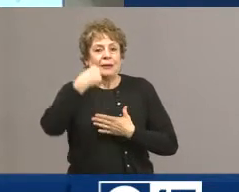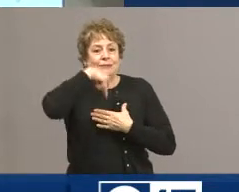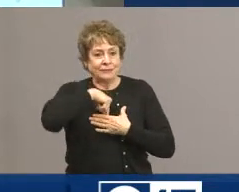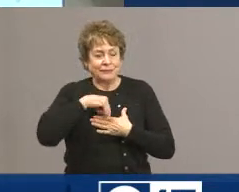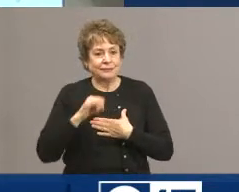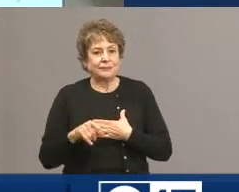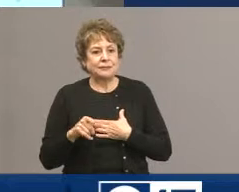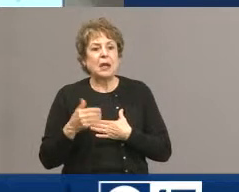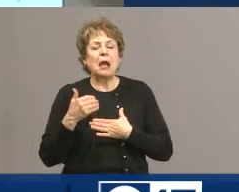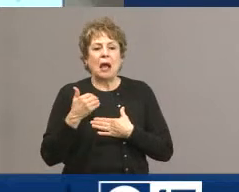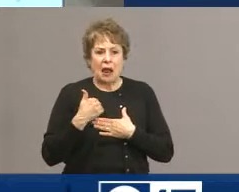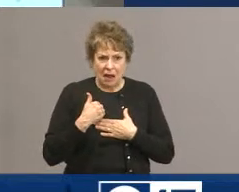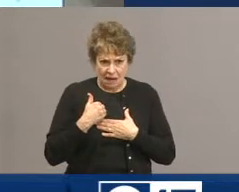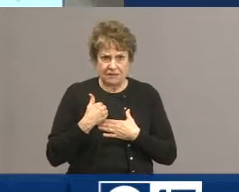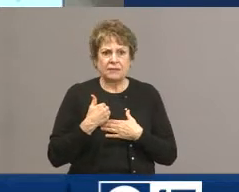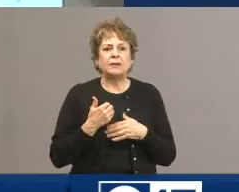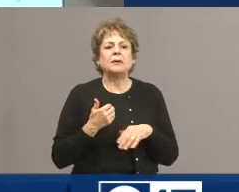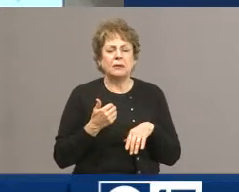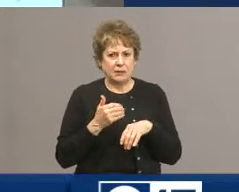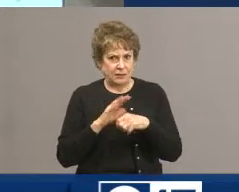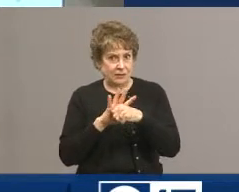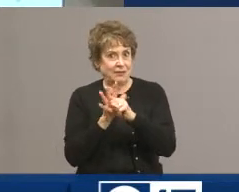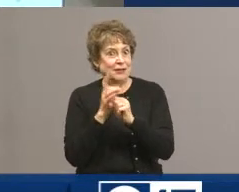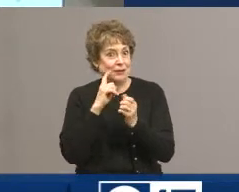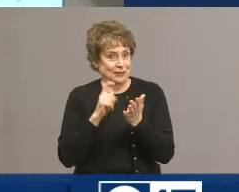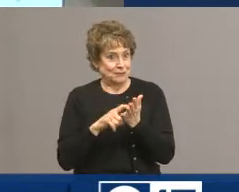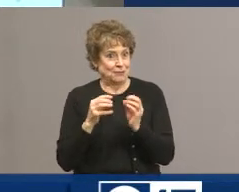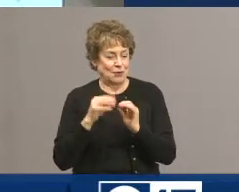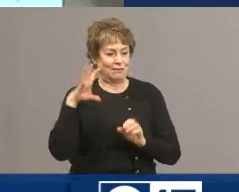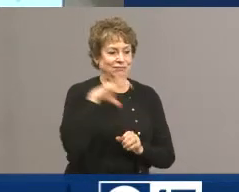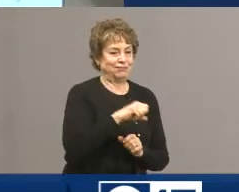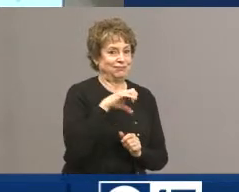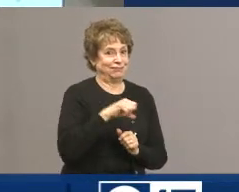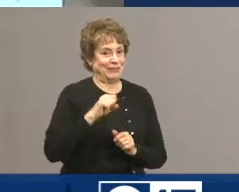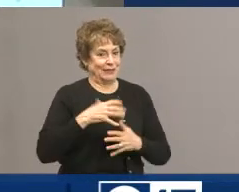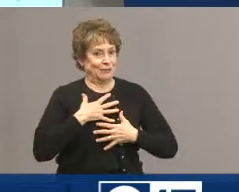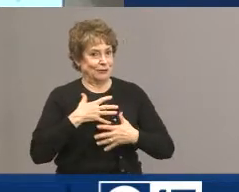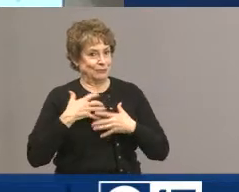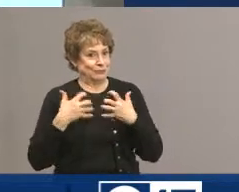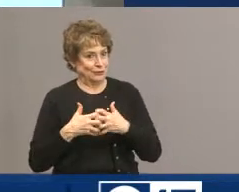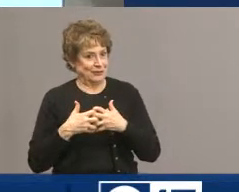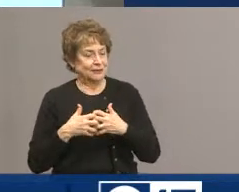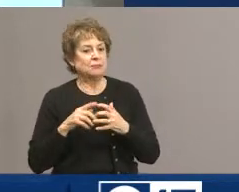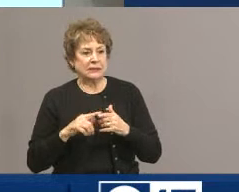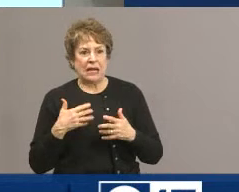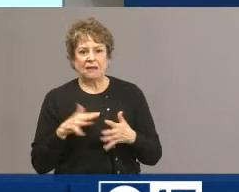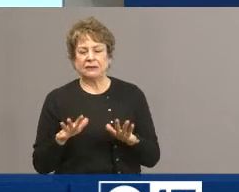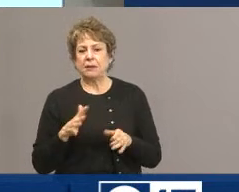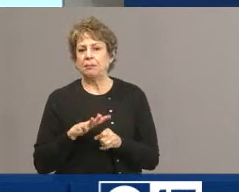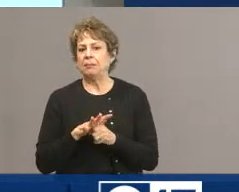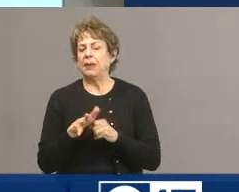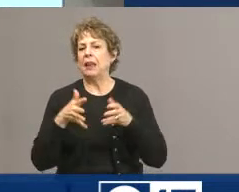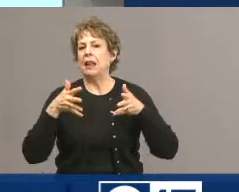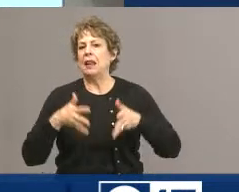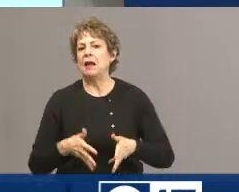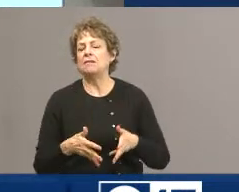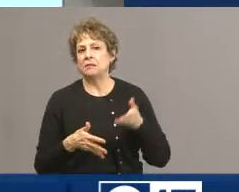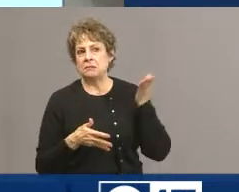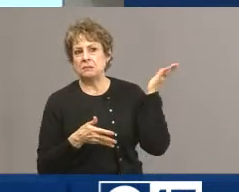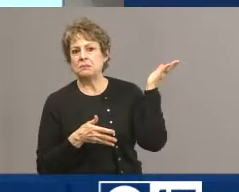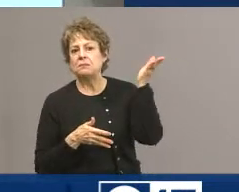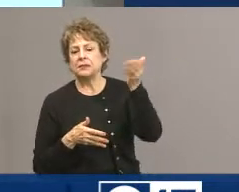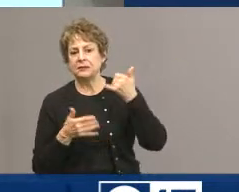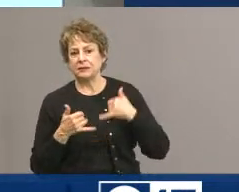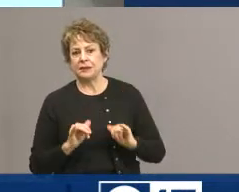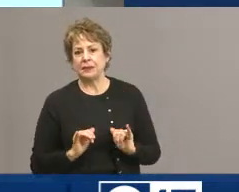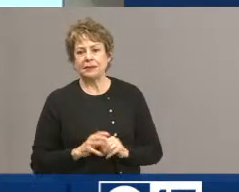patients using them, but we have plenty in our stockpile if necessary. I want you to know we're working